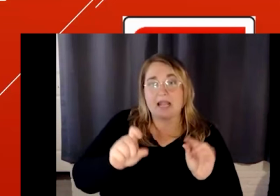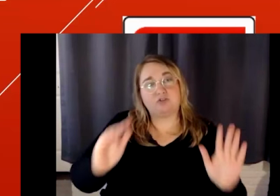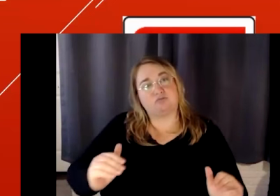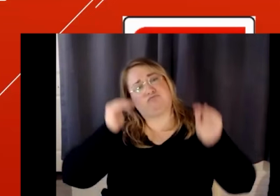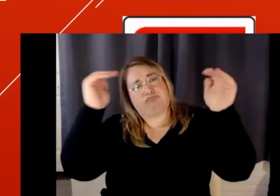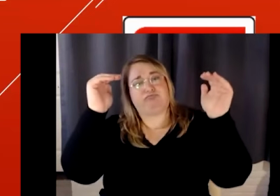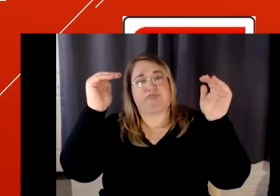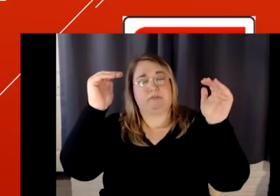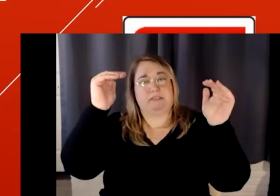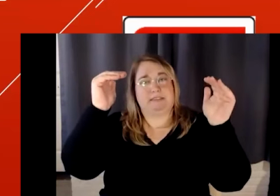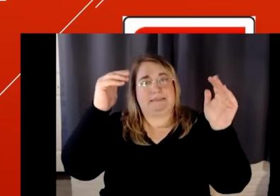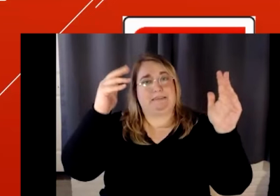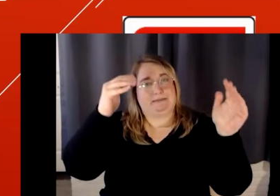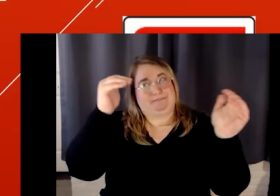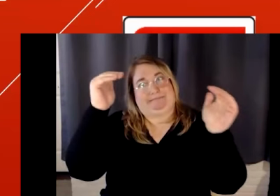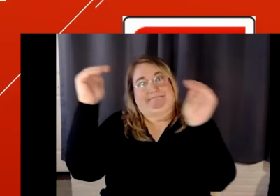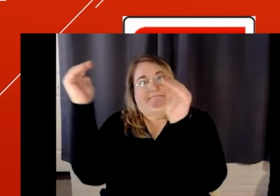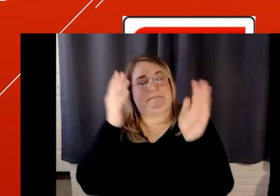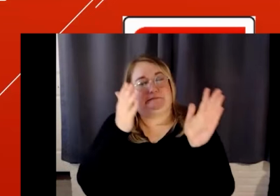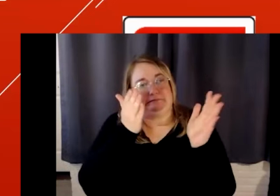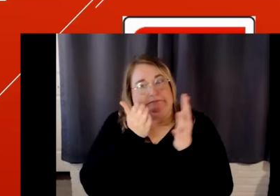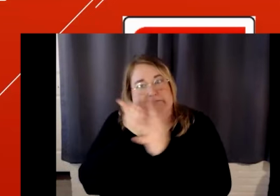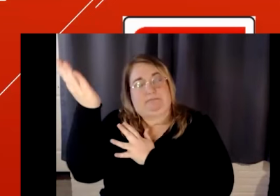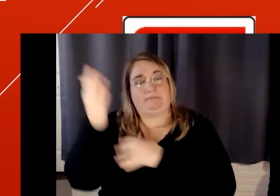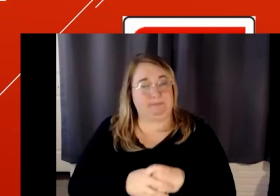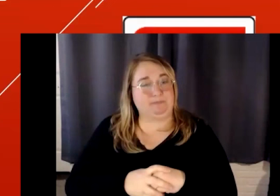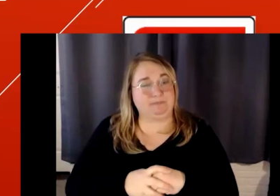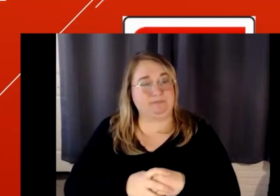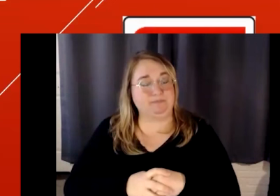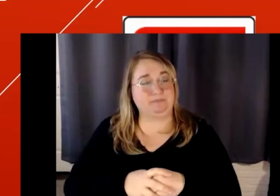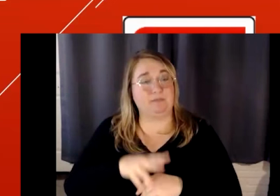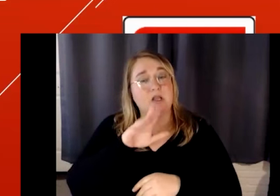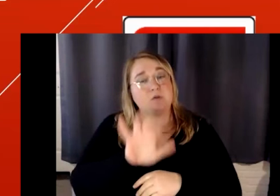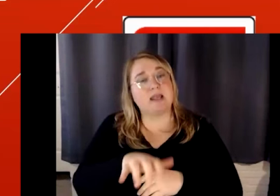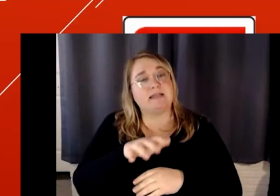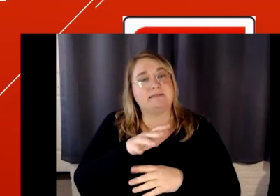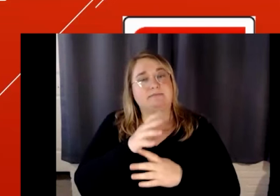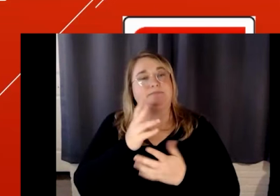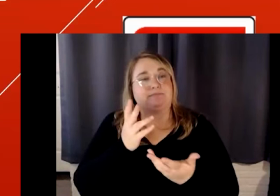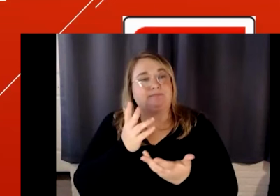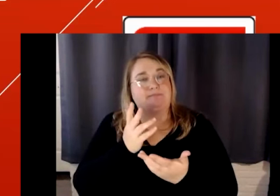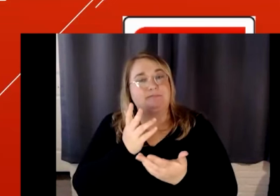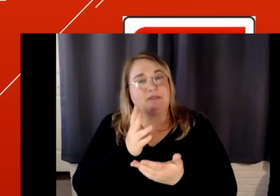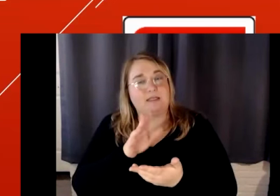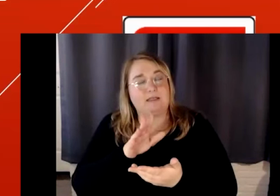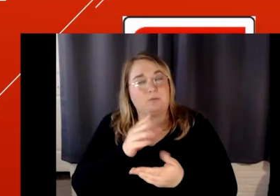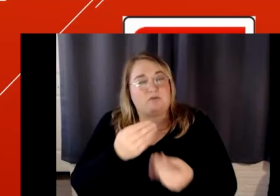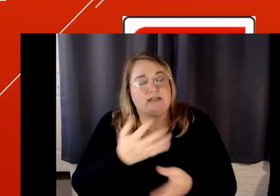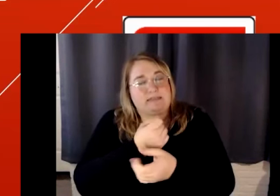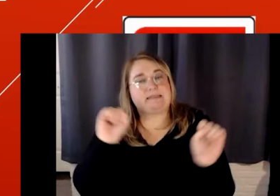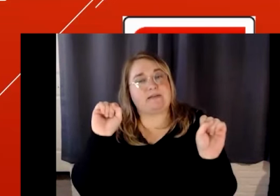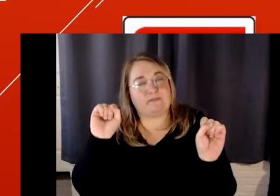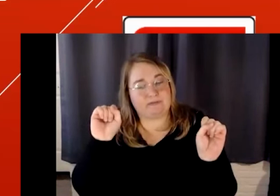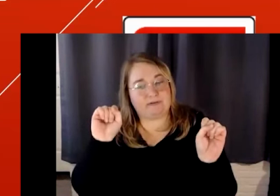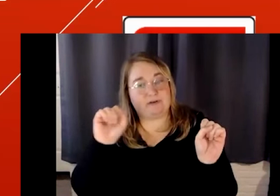So that provides the safety relief, the mechanism to keep people from passing through when they